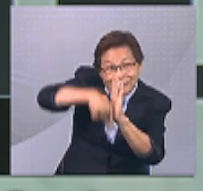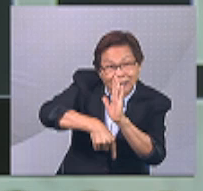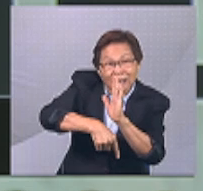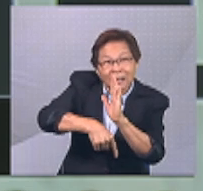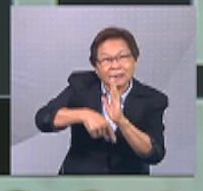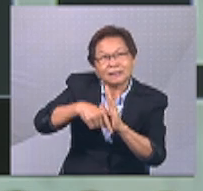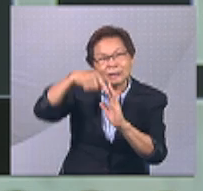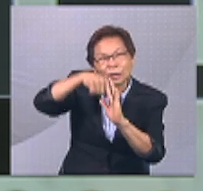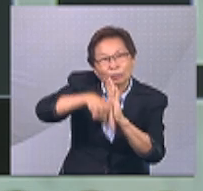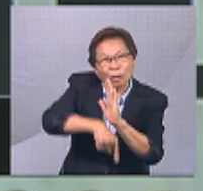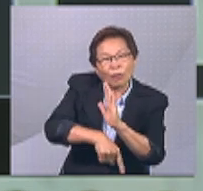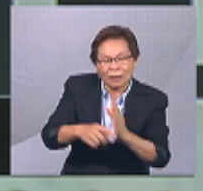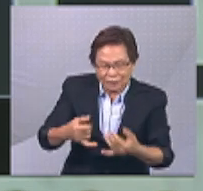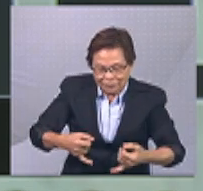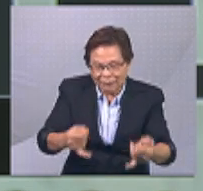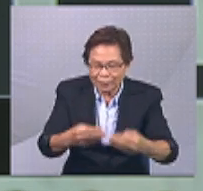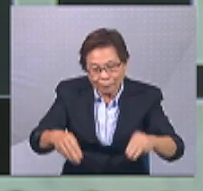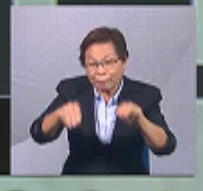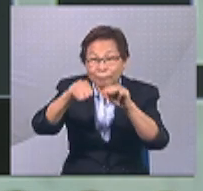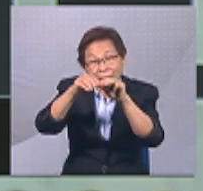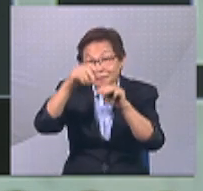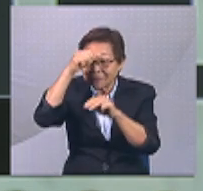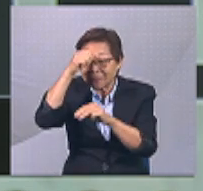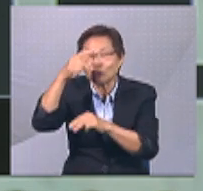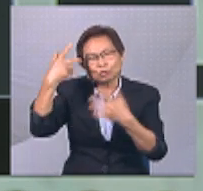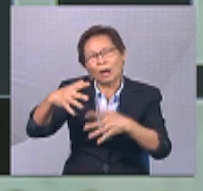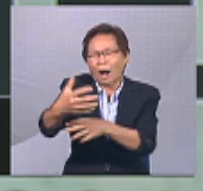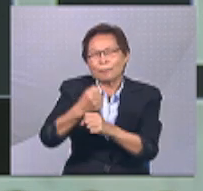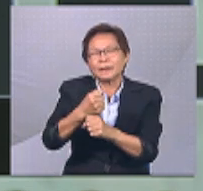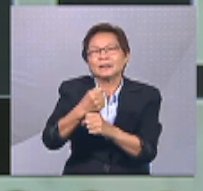those in Jalan Masjid India, we have taken sample of